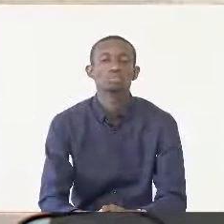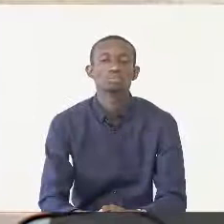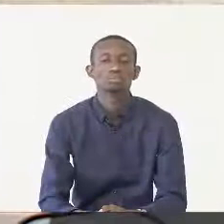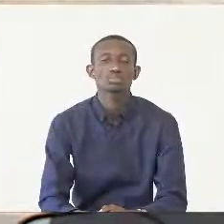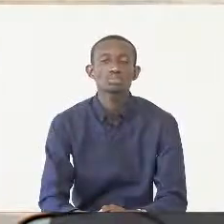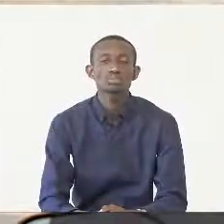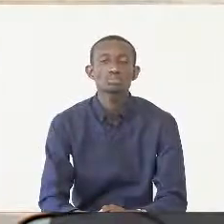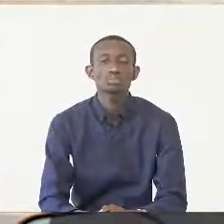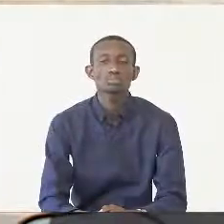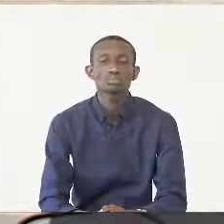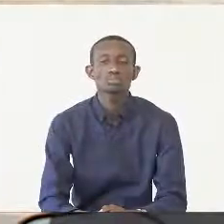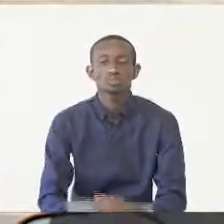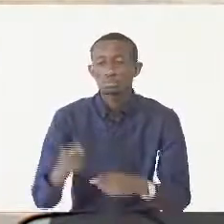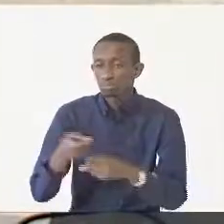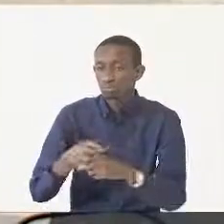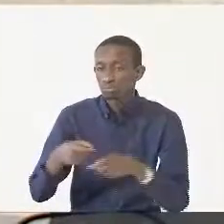system